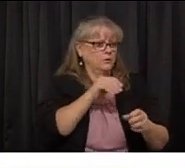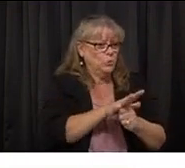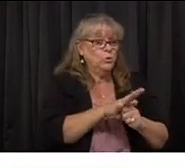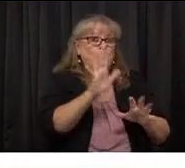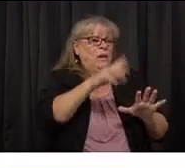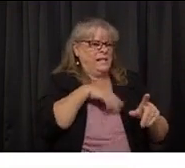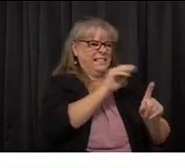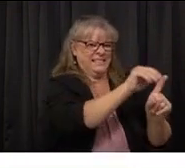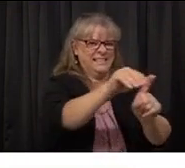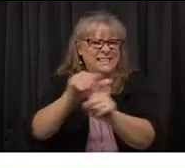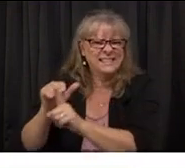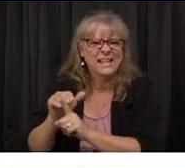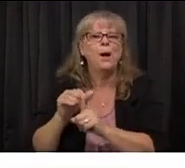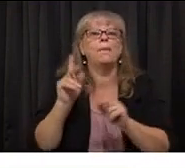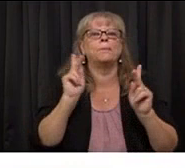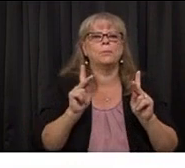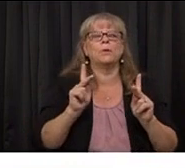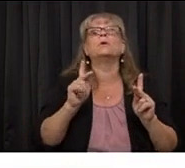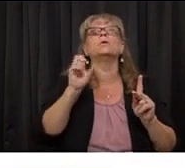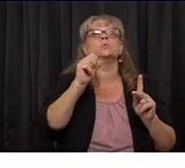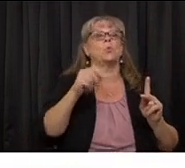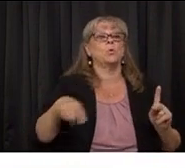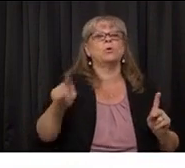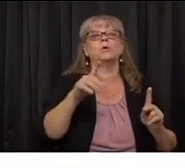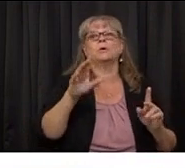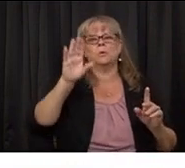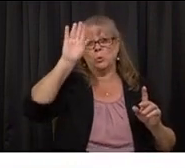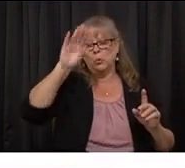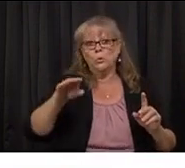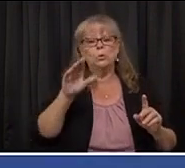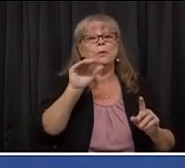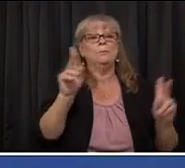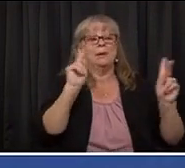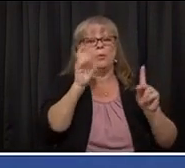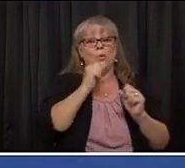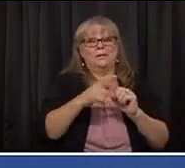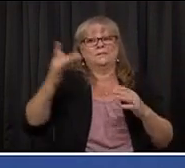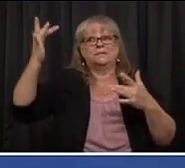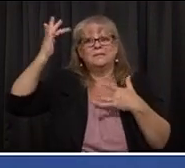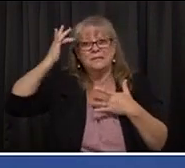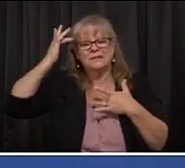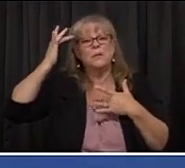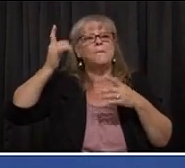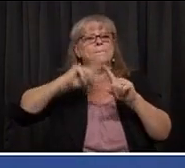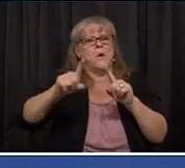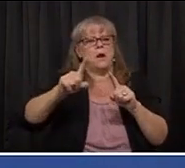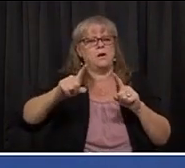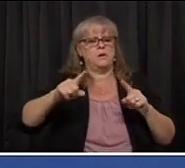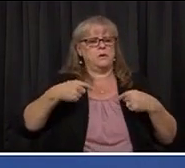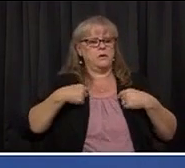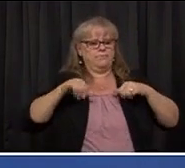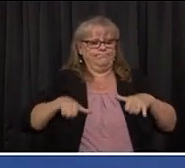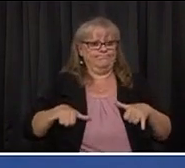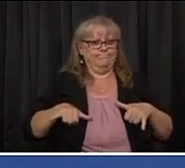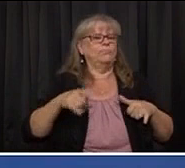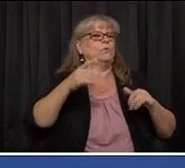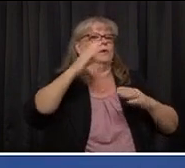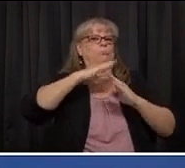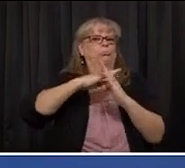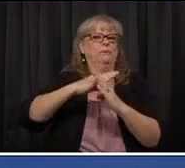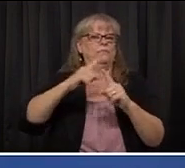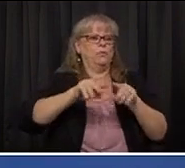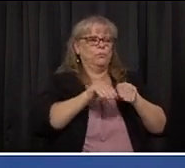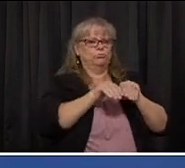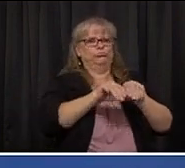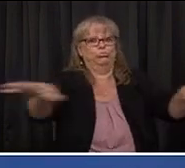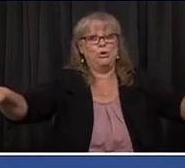some won't. But we want to nip that outbreak in the bud. Now for a testing update, I want to tell you